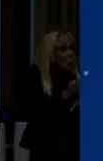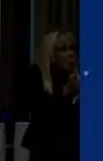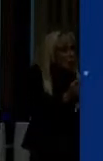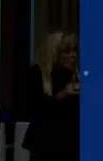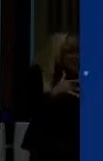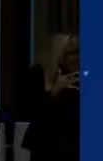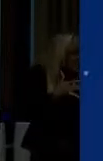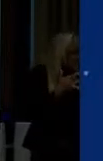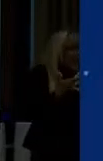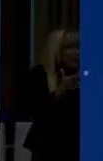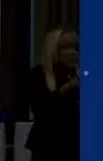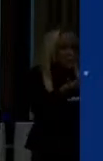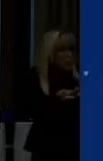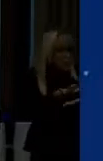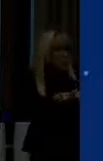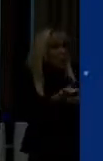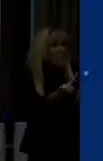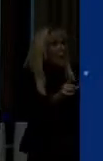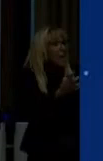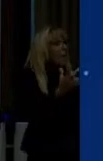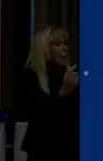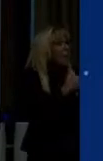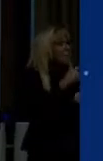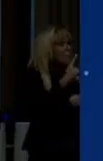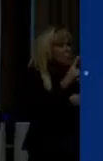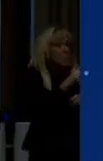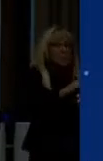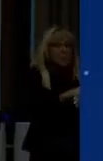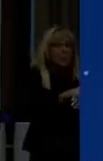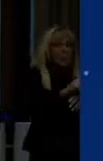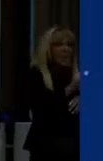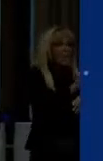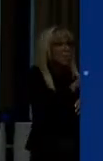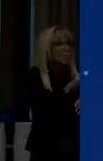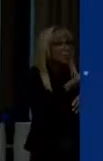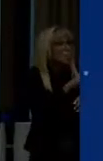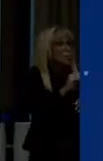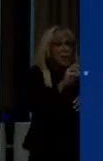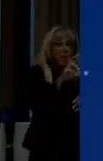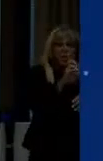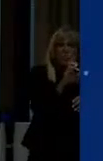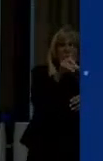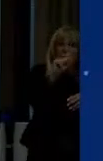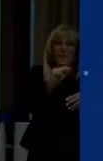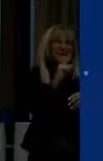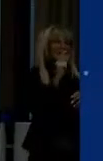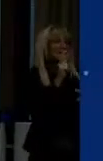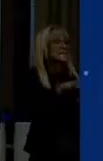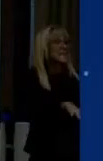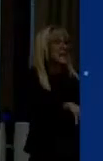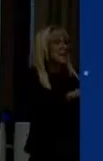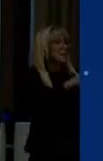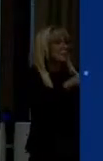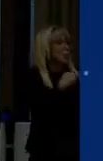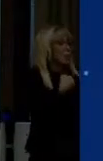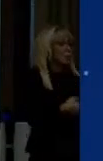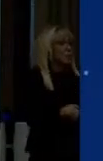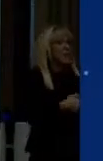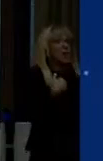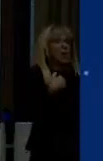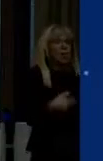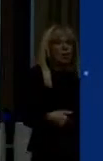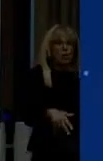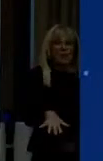school, but we want to make sure that the tool and the robot, right, is not controlling the human, that the human is